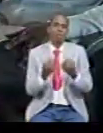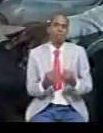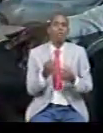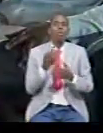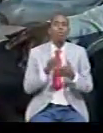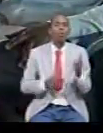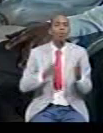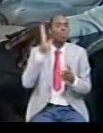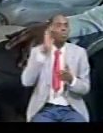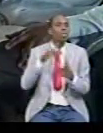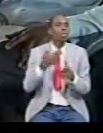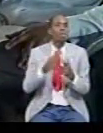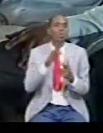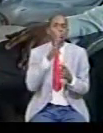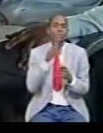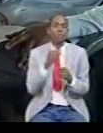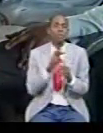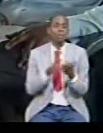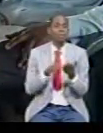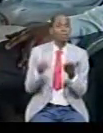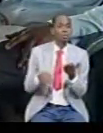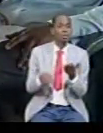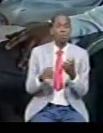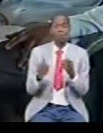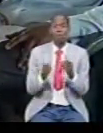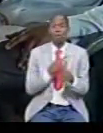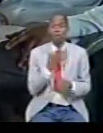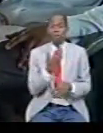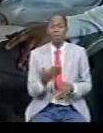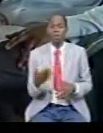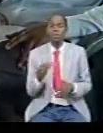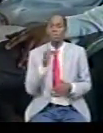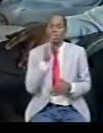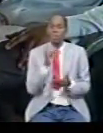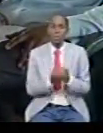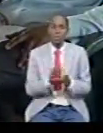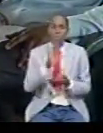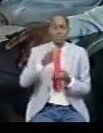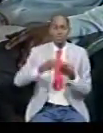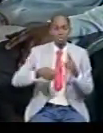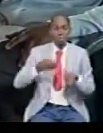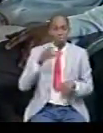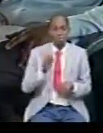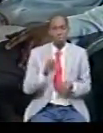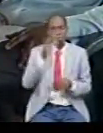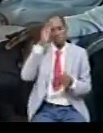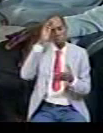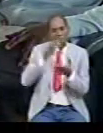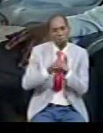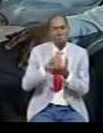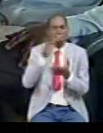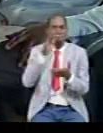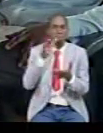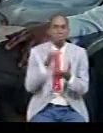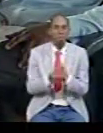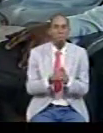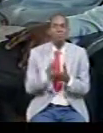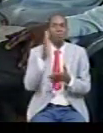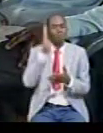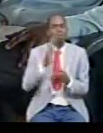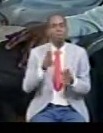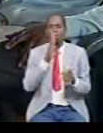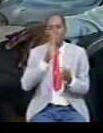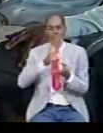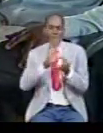to be the result? The first thing, your companion, your husband, or your wife will be